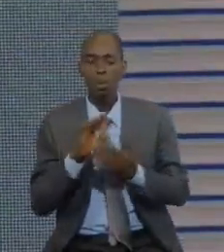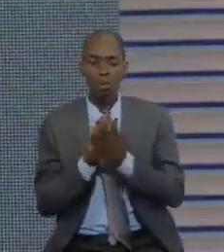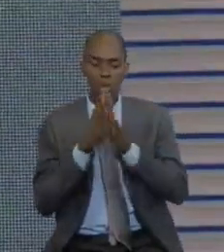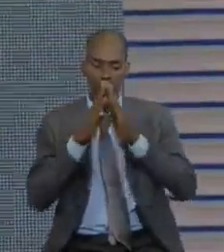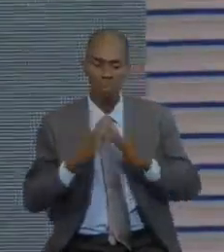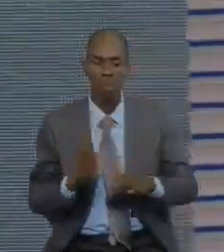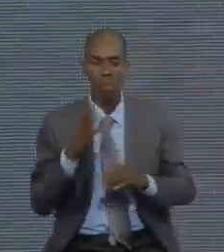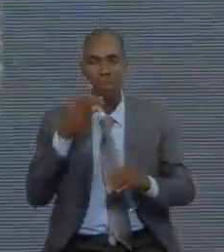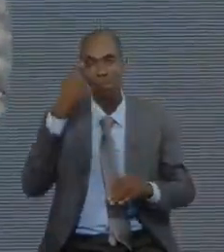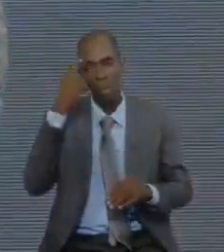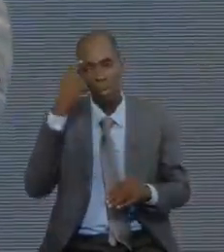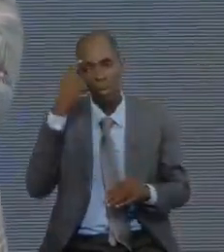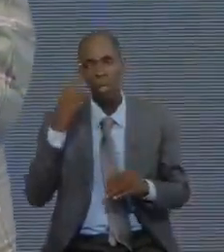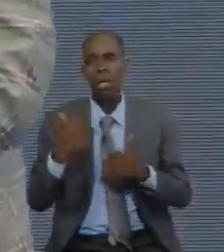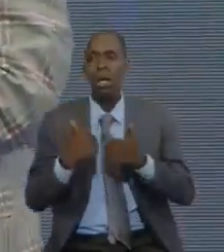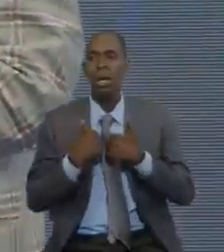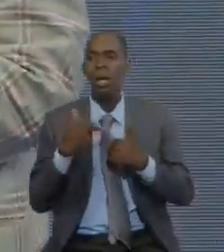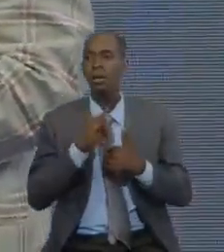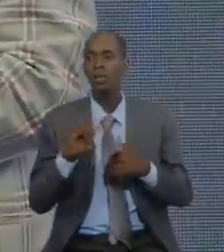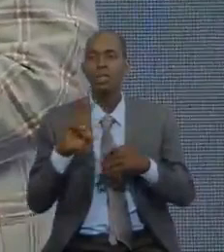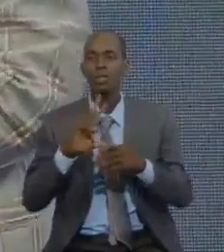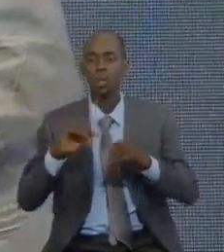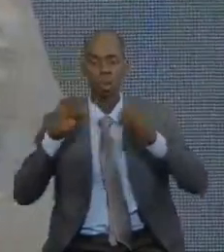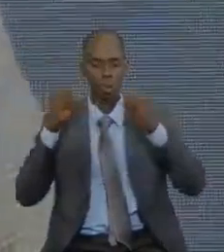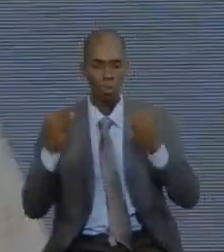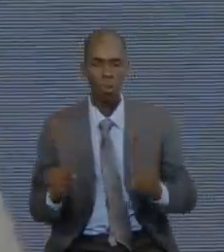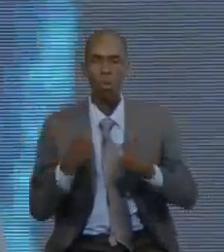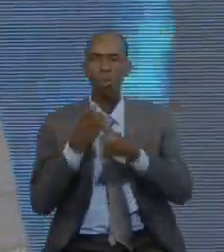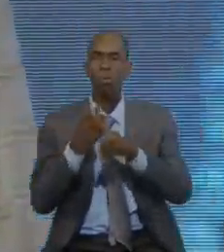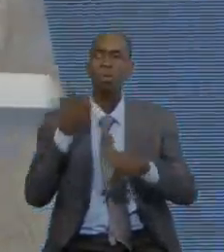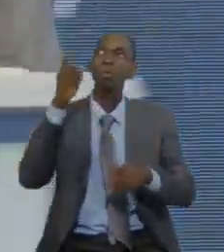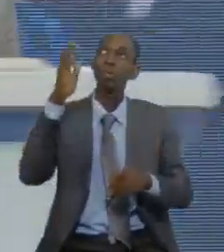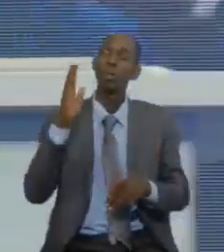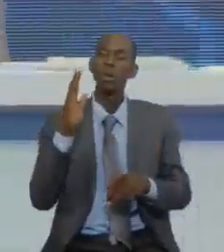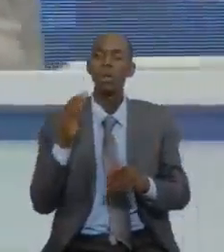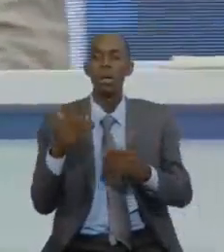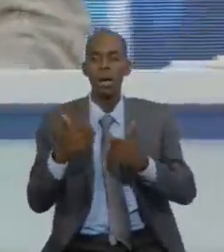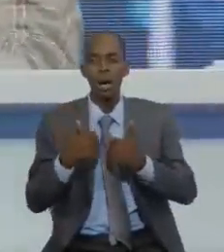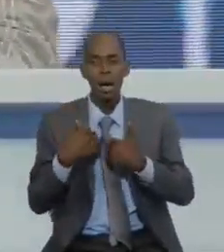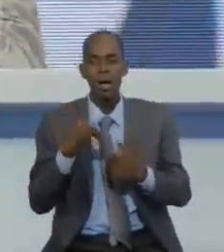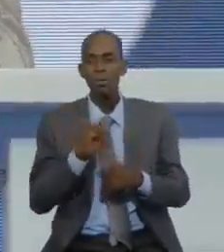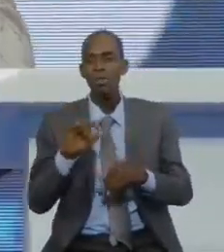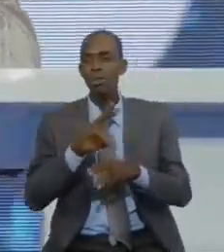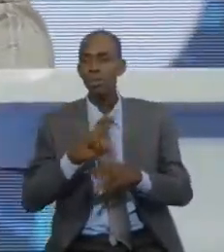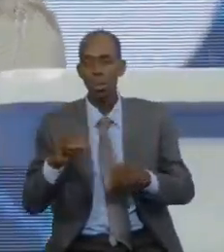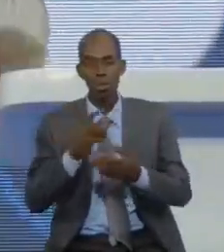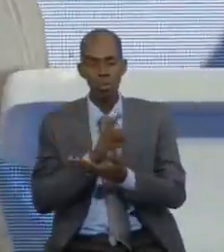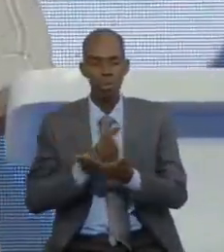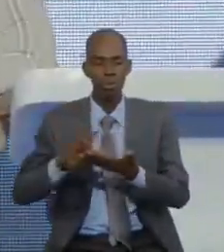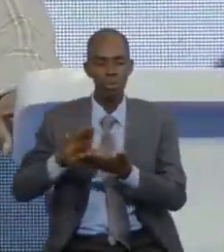mind, having no power from God, having no divine ability.